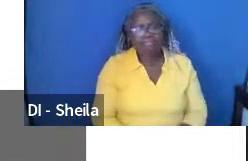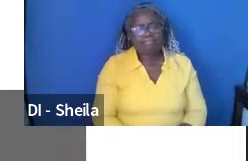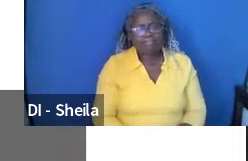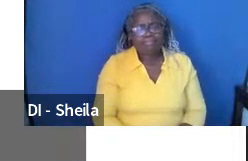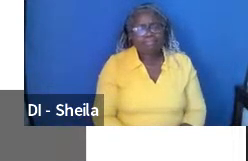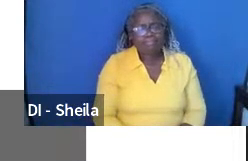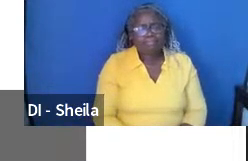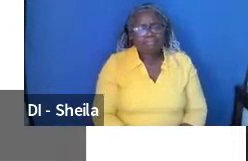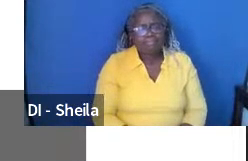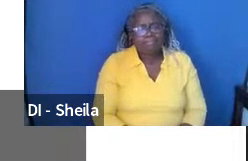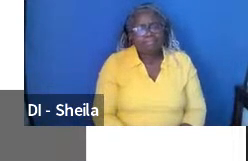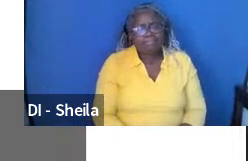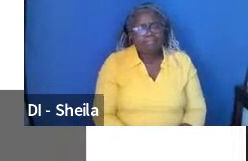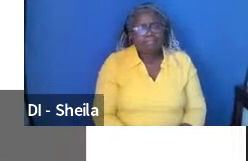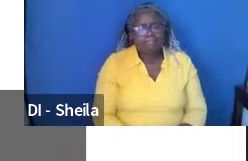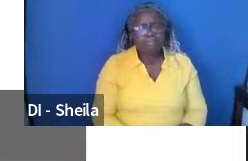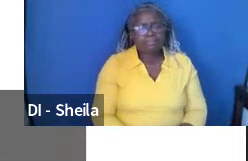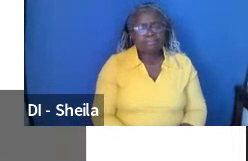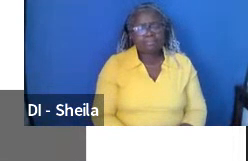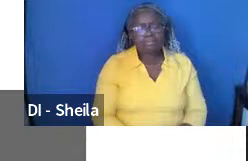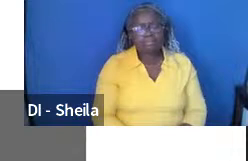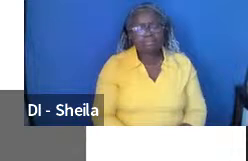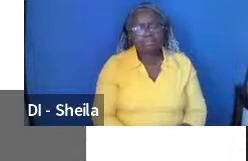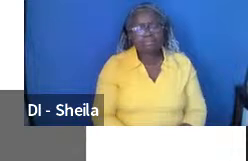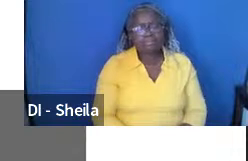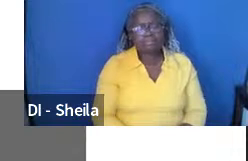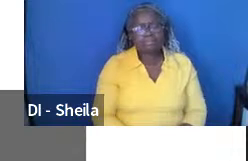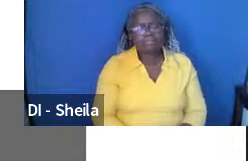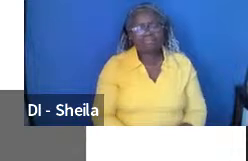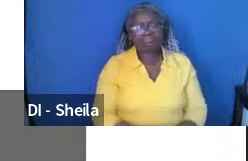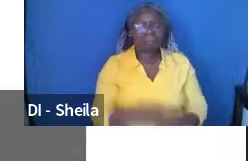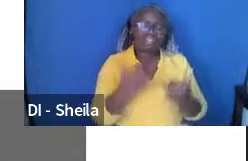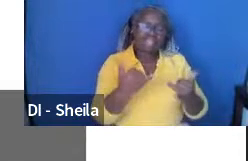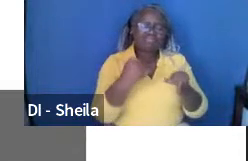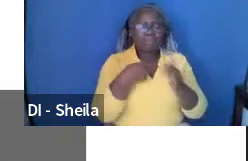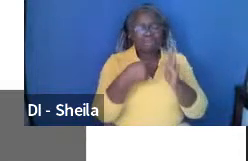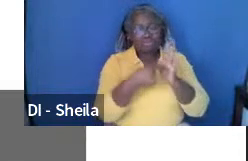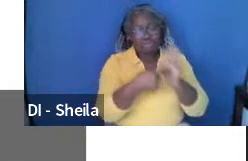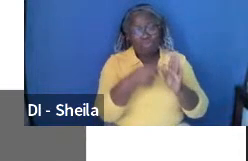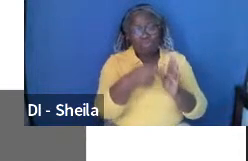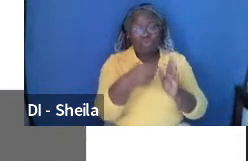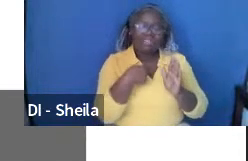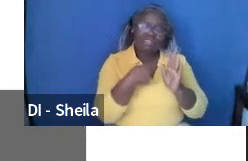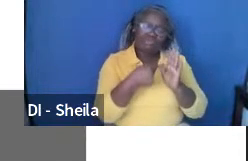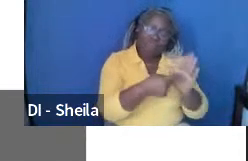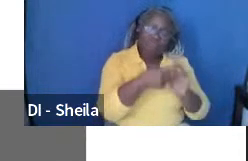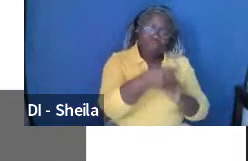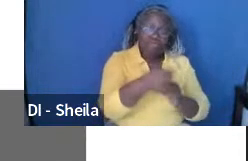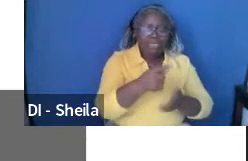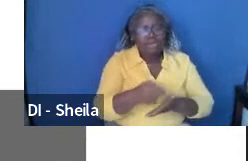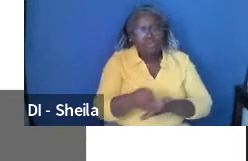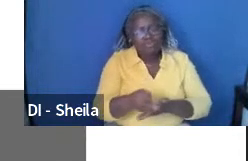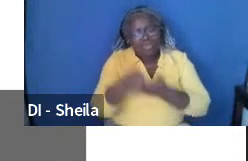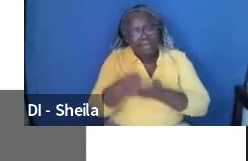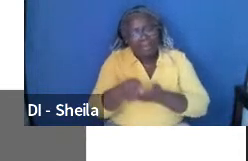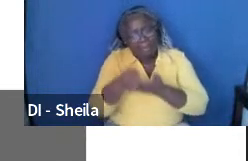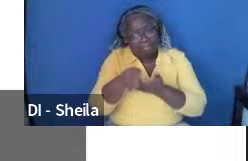just want to do a little bit of show and tell. This is a rehab facility in Roseville, California.